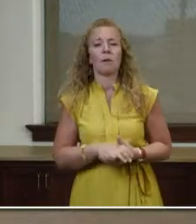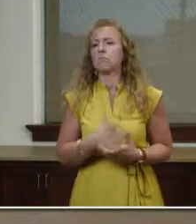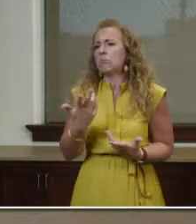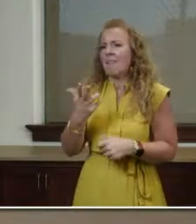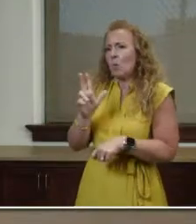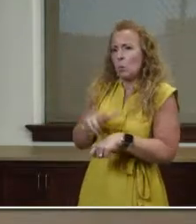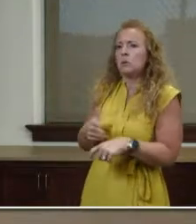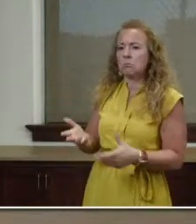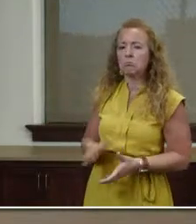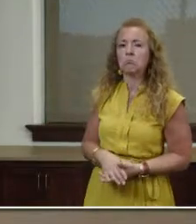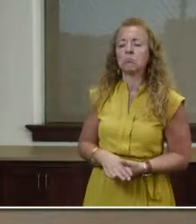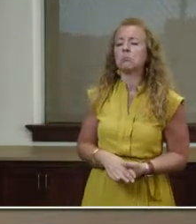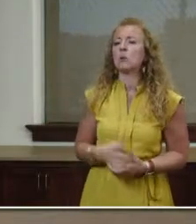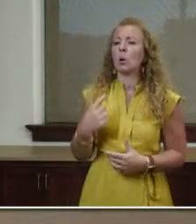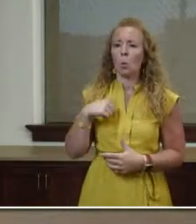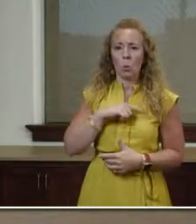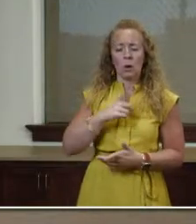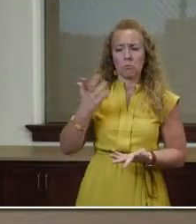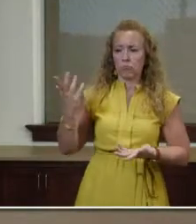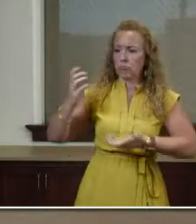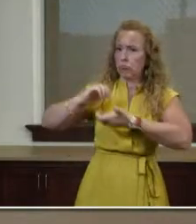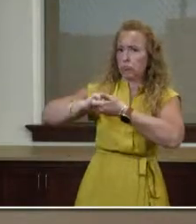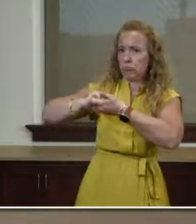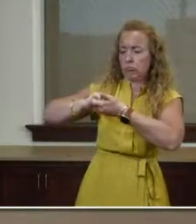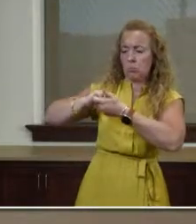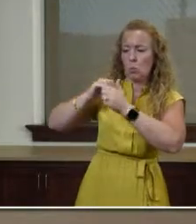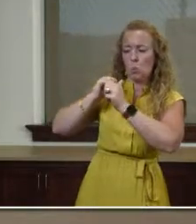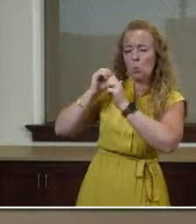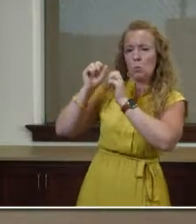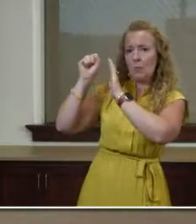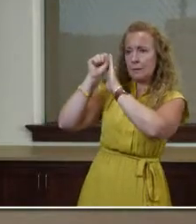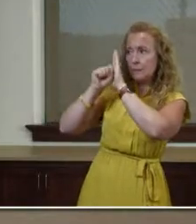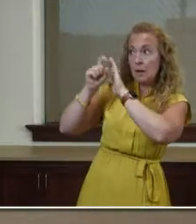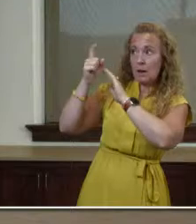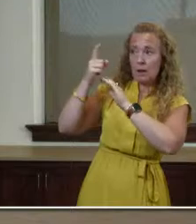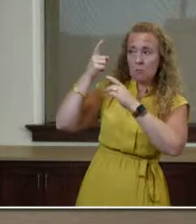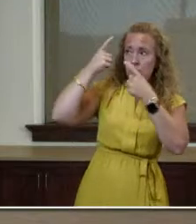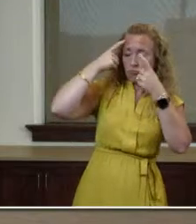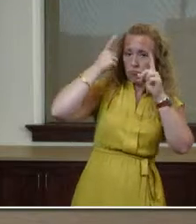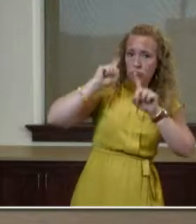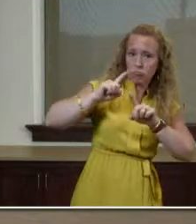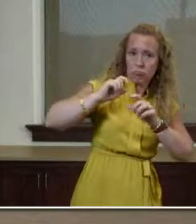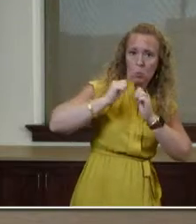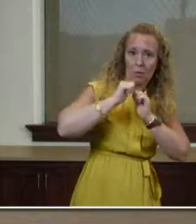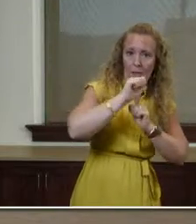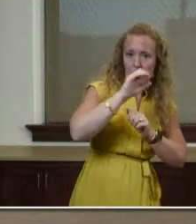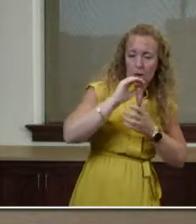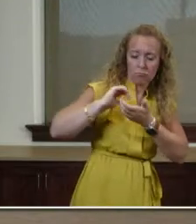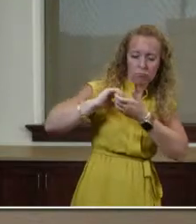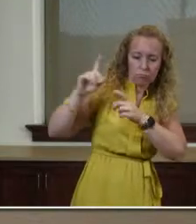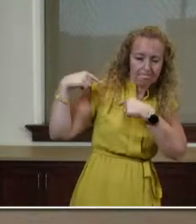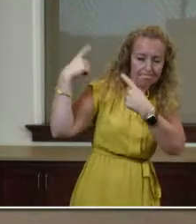Of course, we've walked hand in hand with the state from the very beginning of this pandemic, and we'll continue to do so.